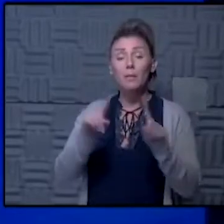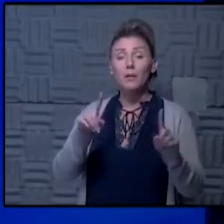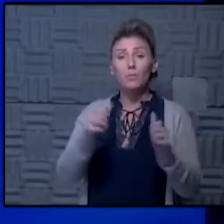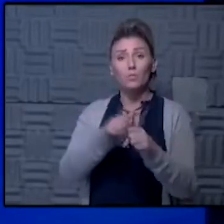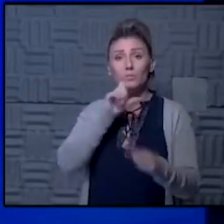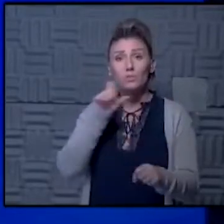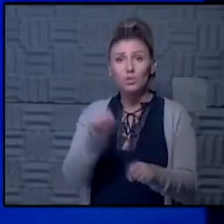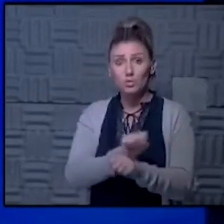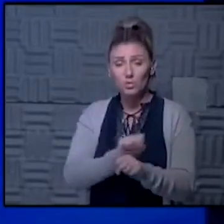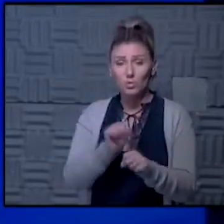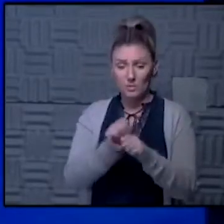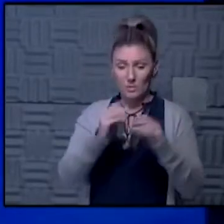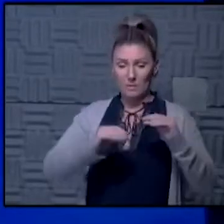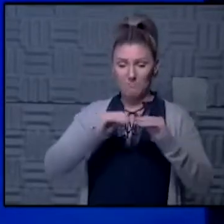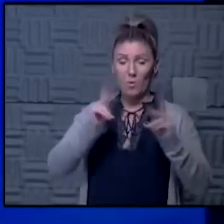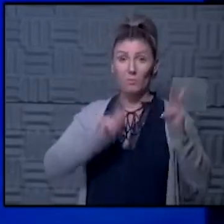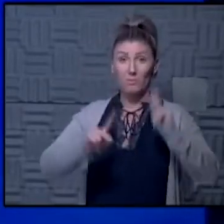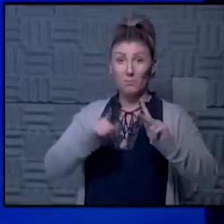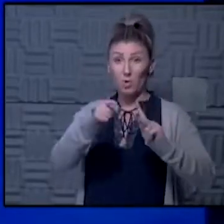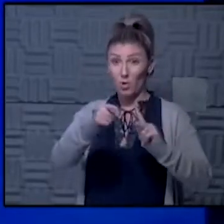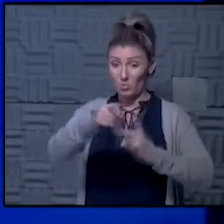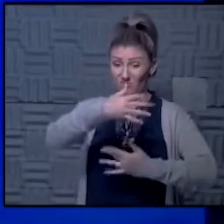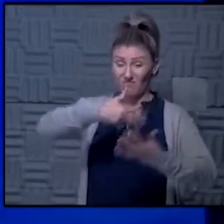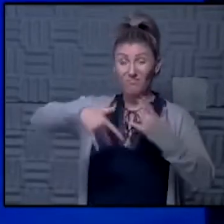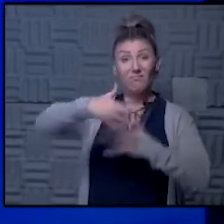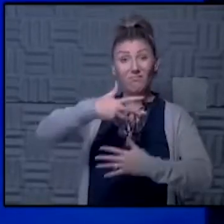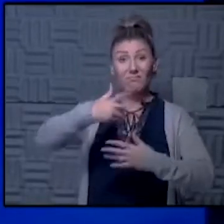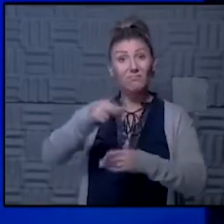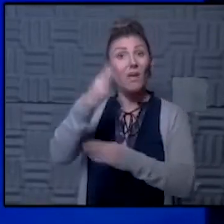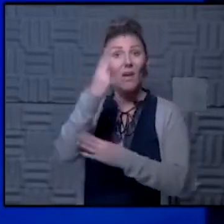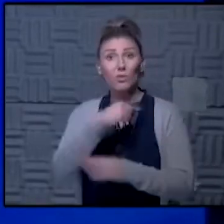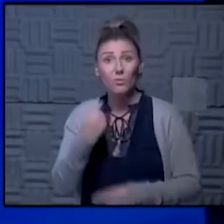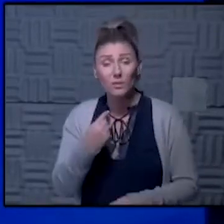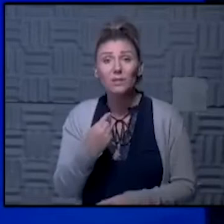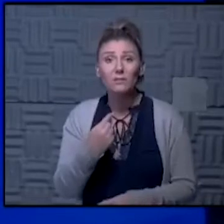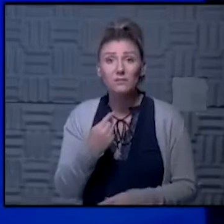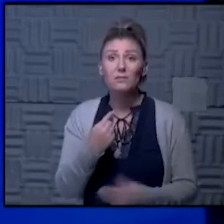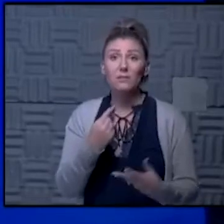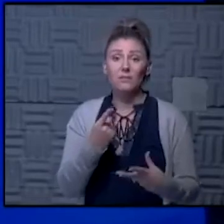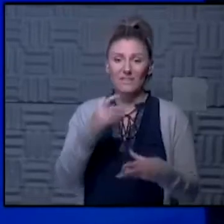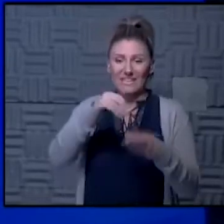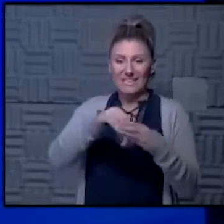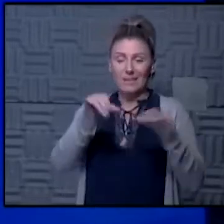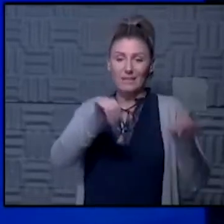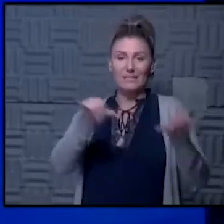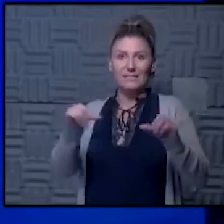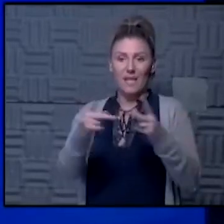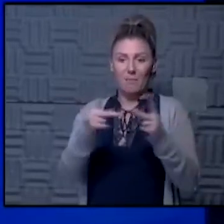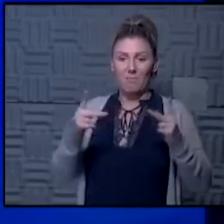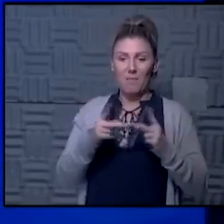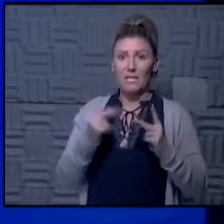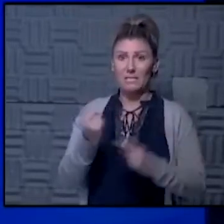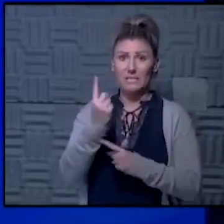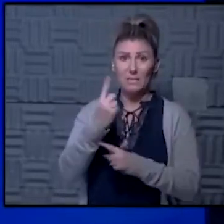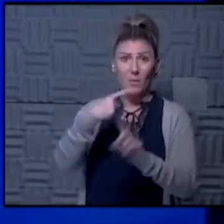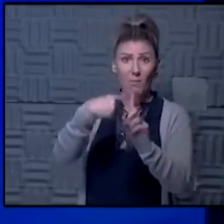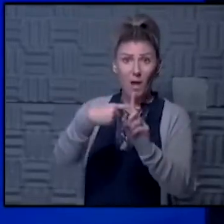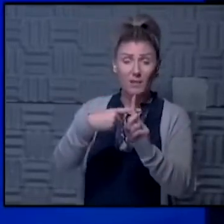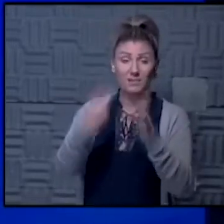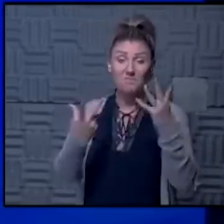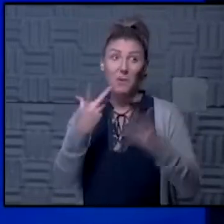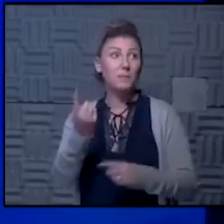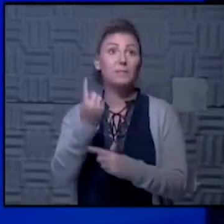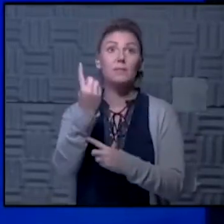that the more people you're around, the higher your risk of being in the same place as someone who's positive, as you mentioned, maybe